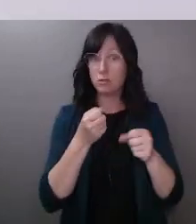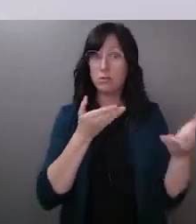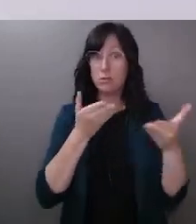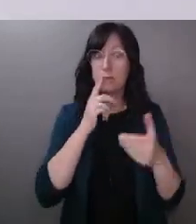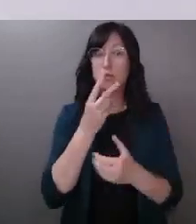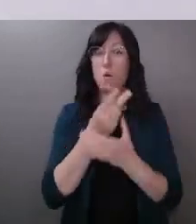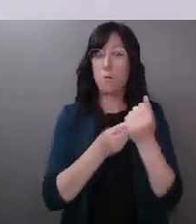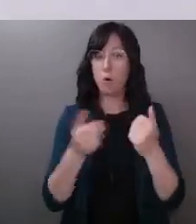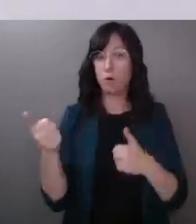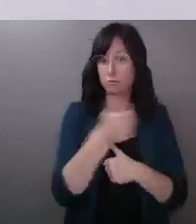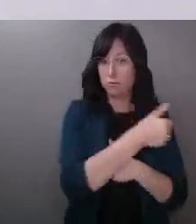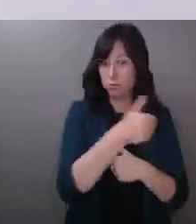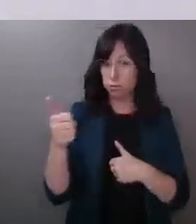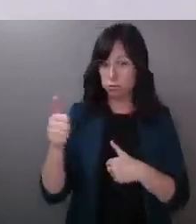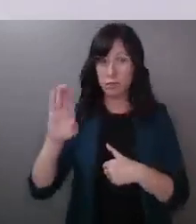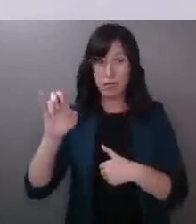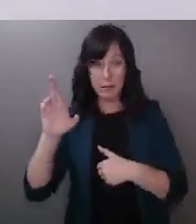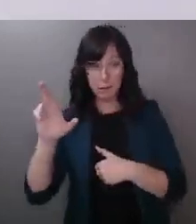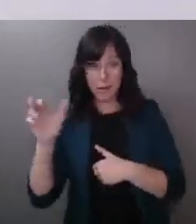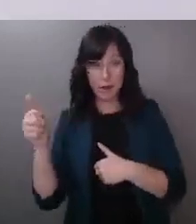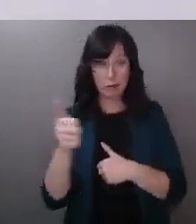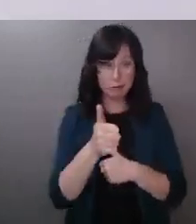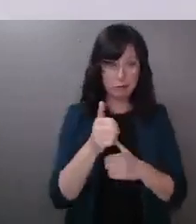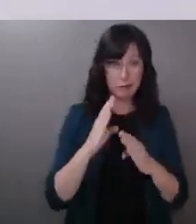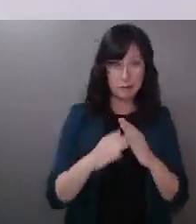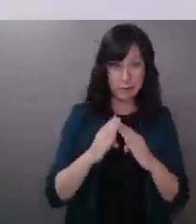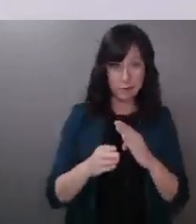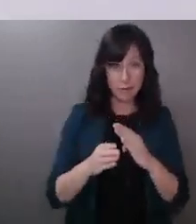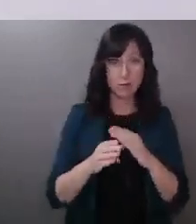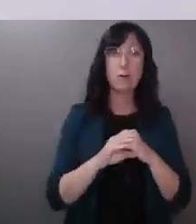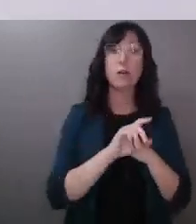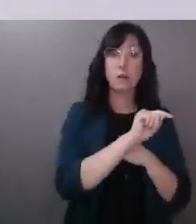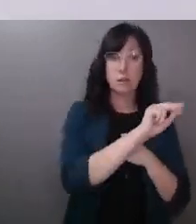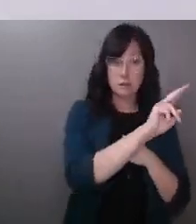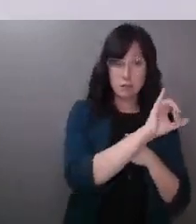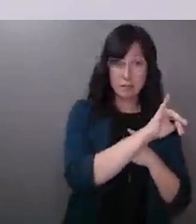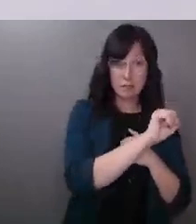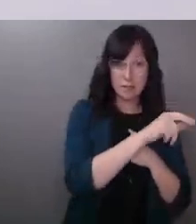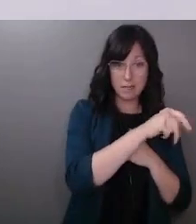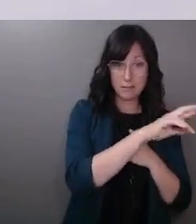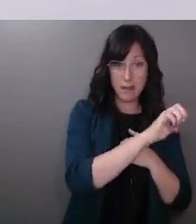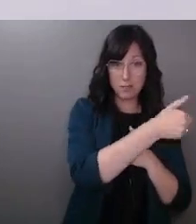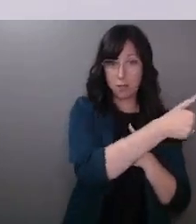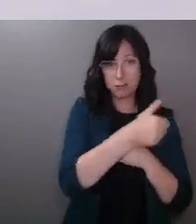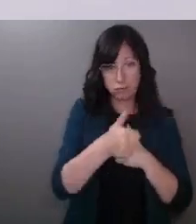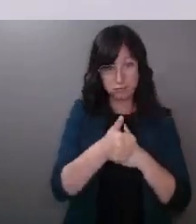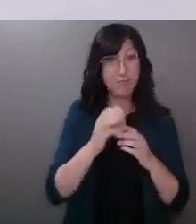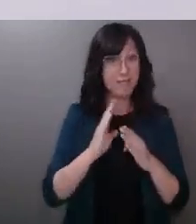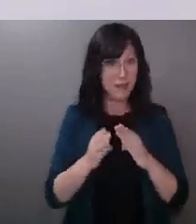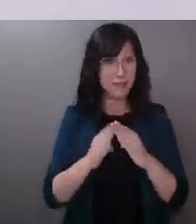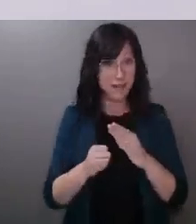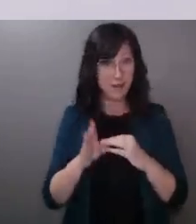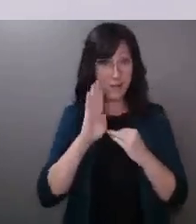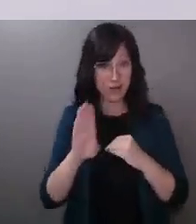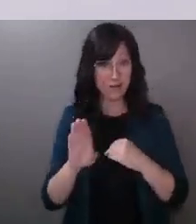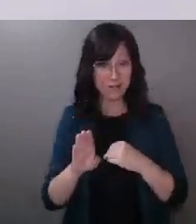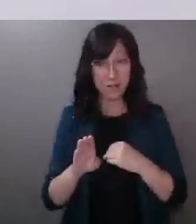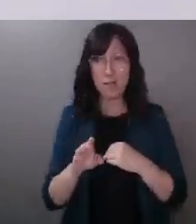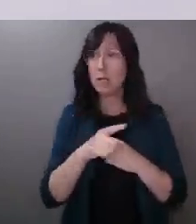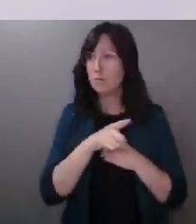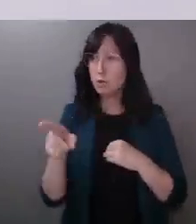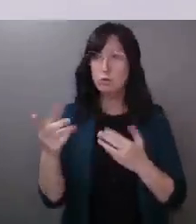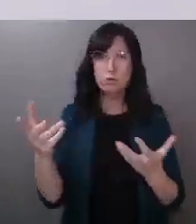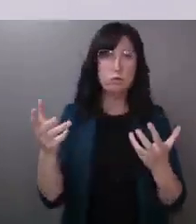directions, between Blair and downtown and between Tunney's Pasture and downtown. Many of our customers have been asking for